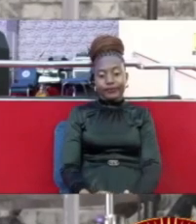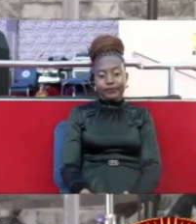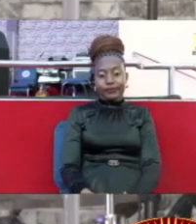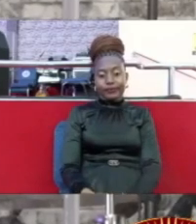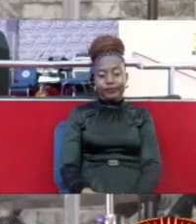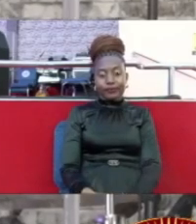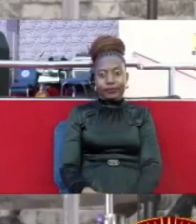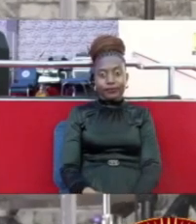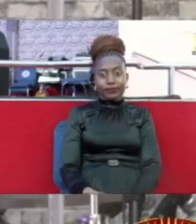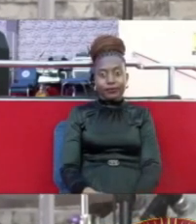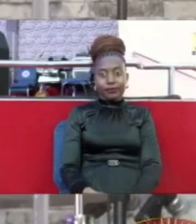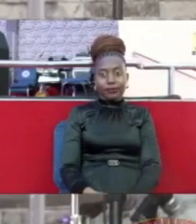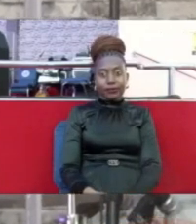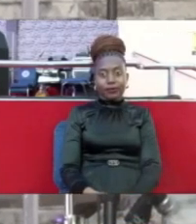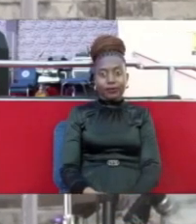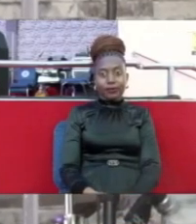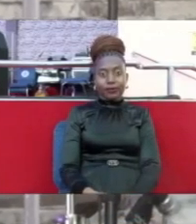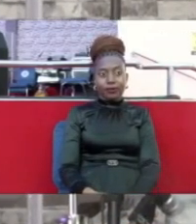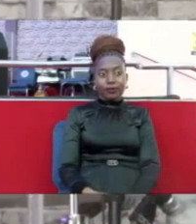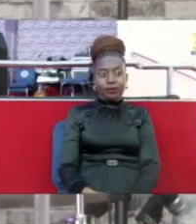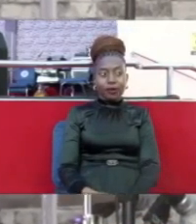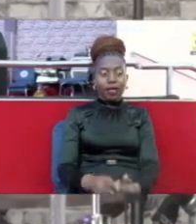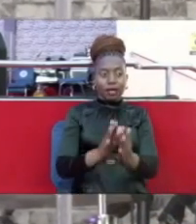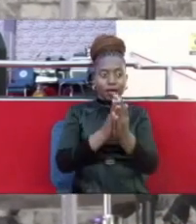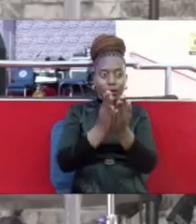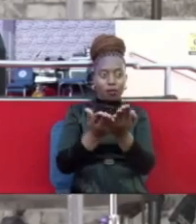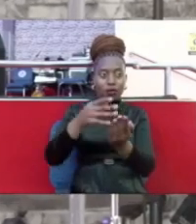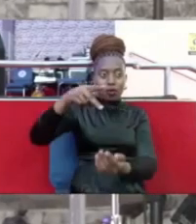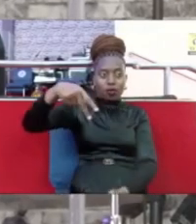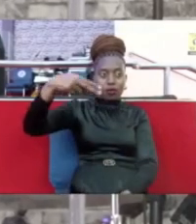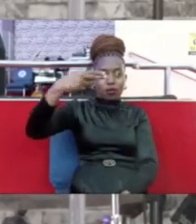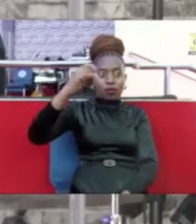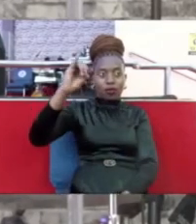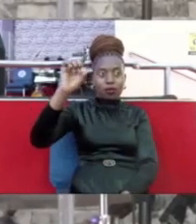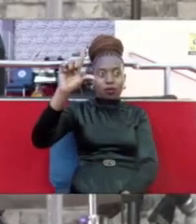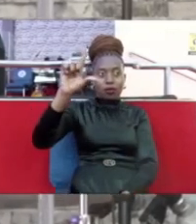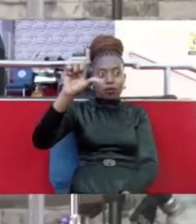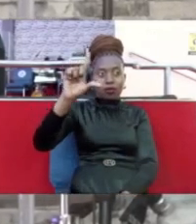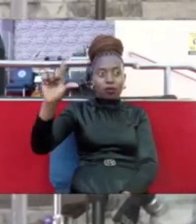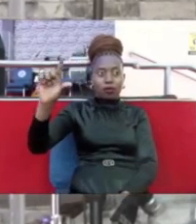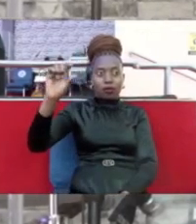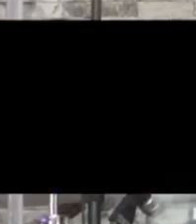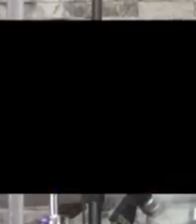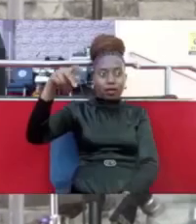Turn in your Bibles to Philippians chapter 4 and verse 10. Wa Filipi 4:10.